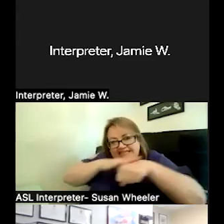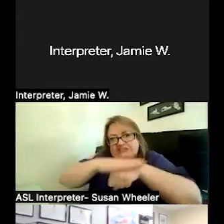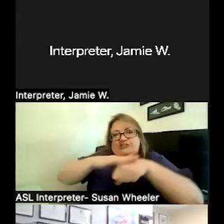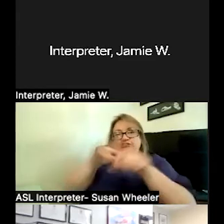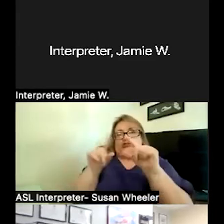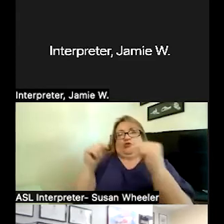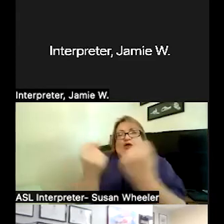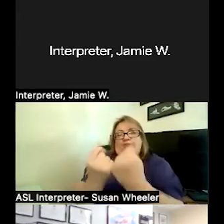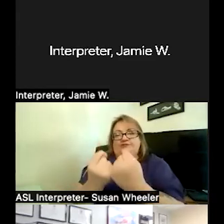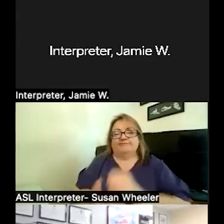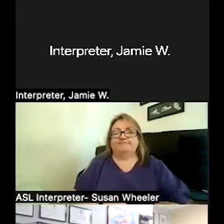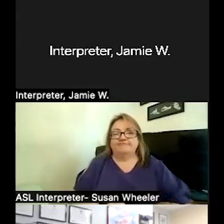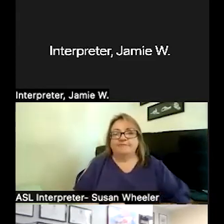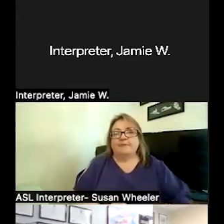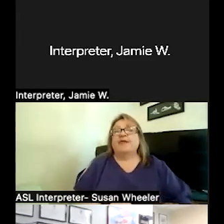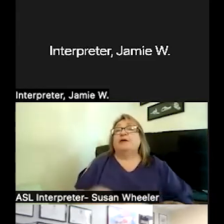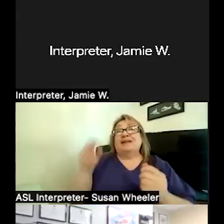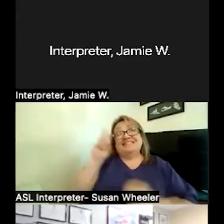65 did, and 65 survived.